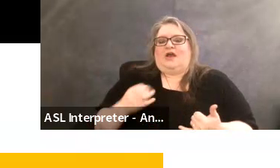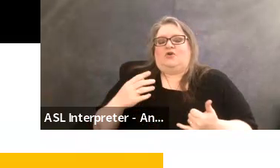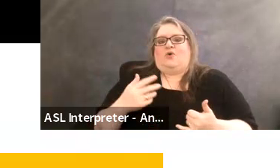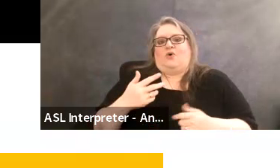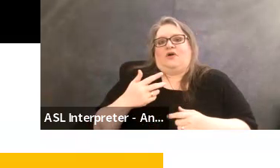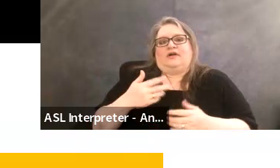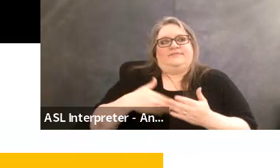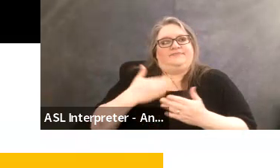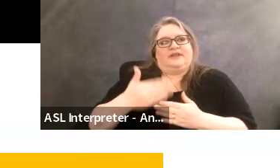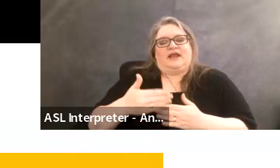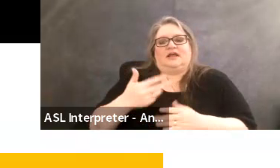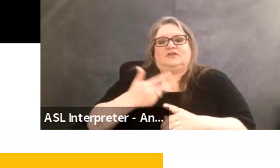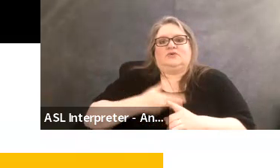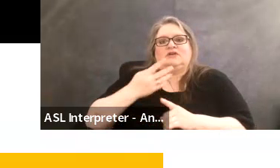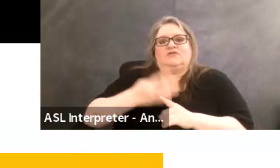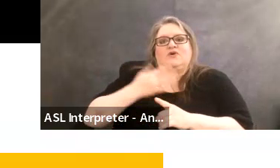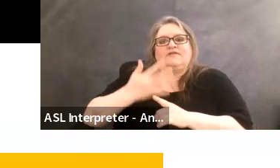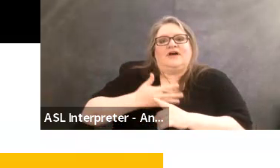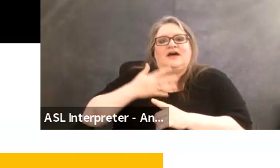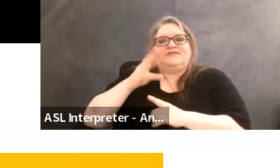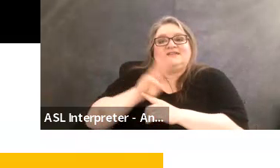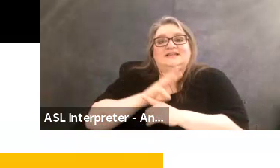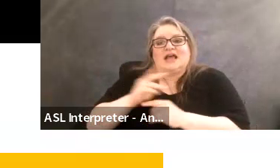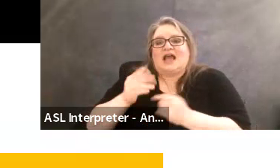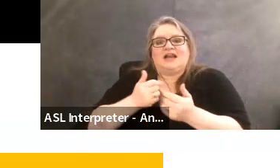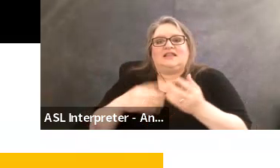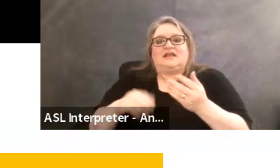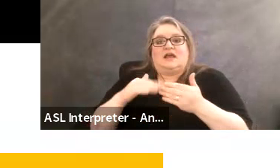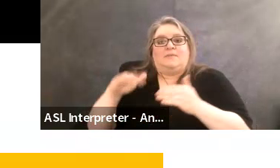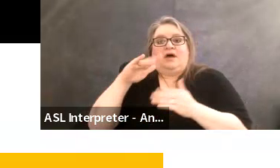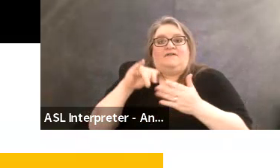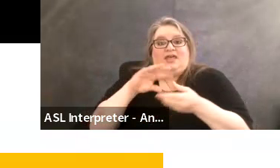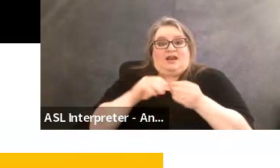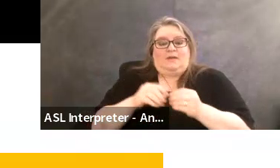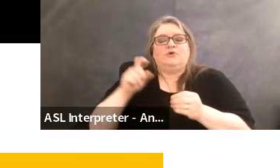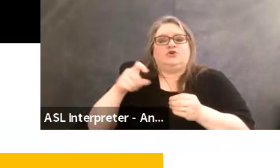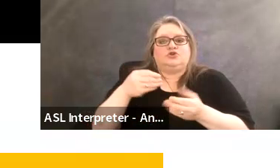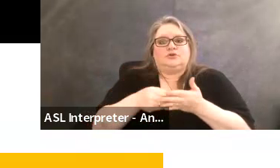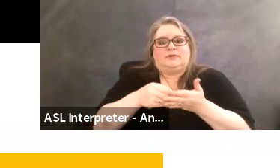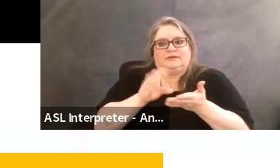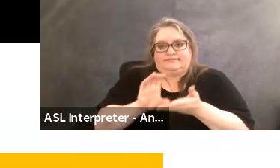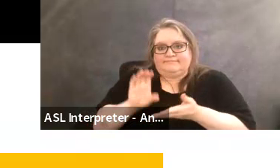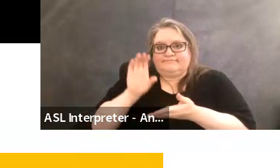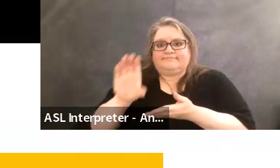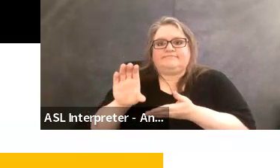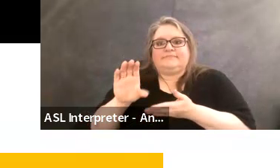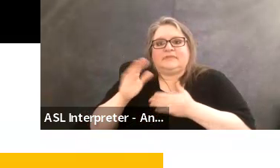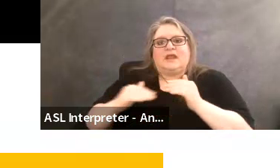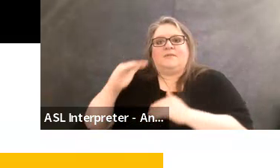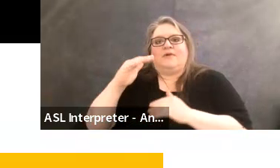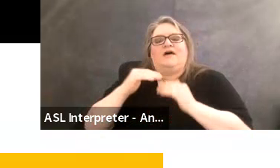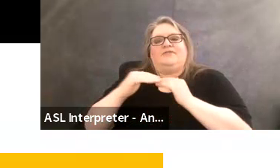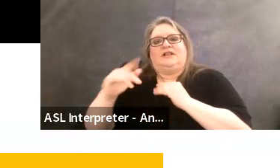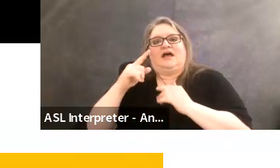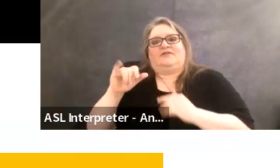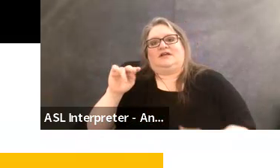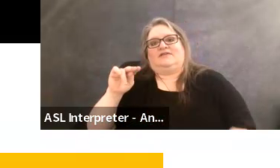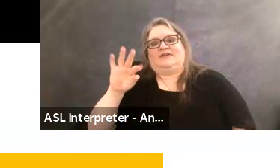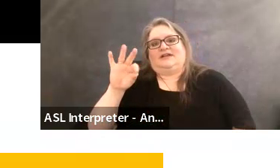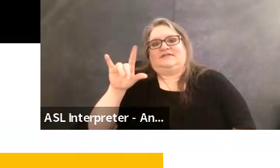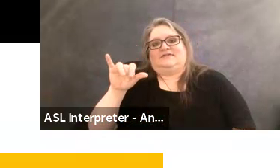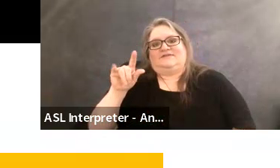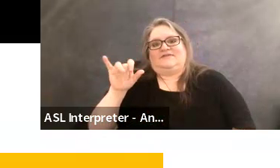3, 4, 5, or 6 months, anything above that number should be invested above the level of inflation.